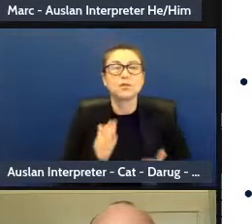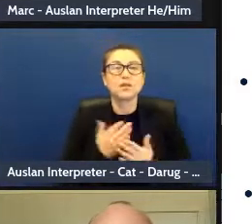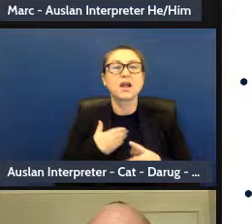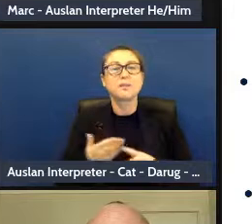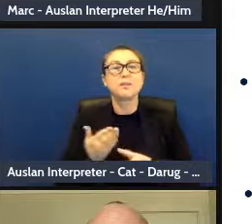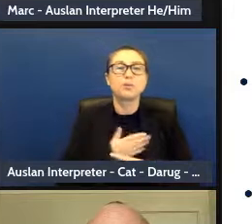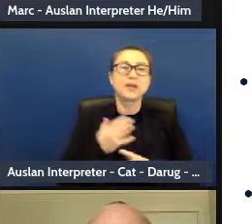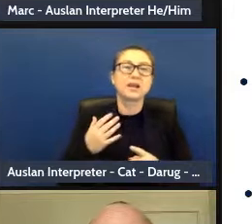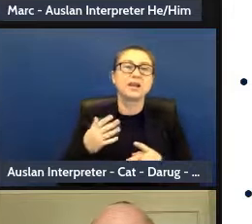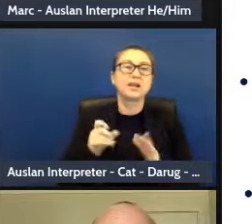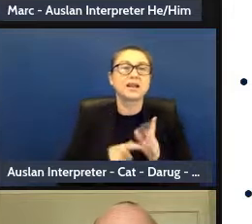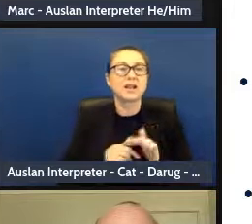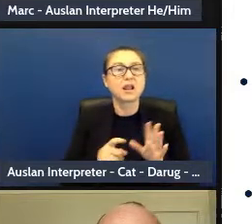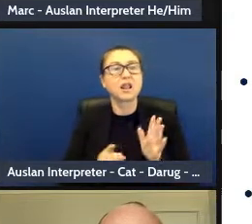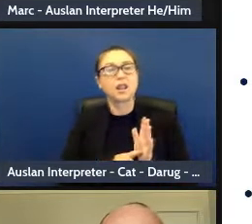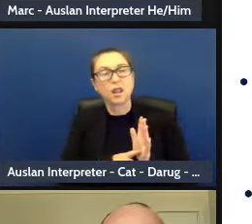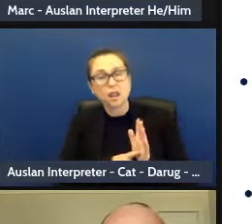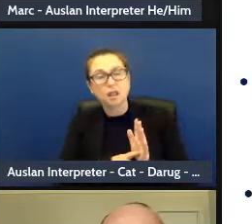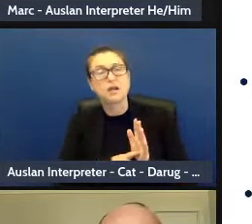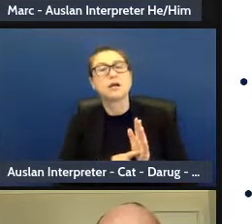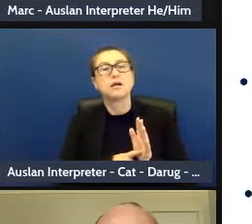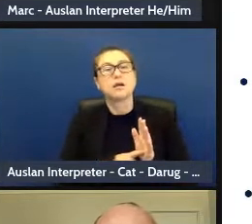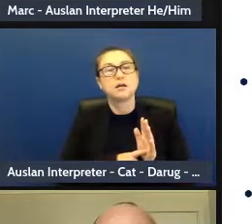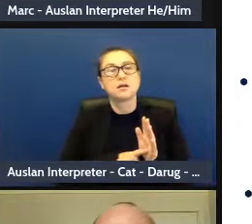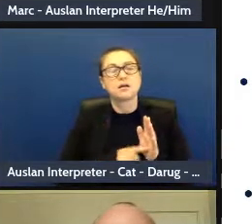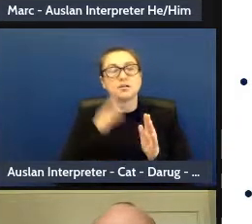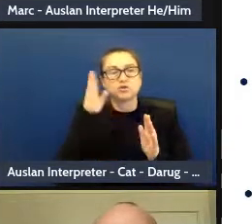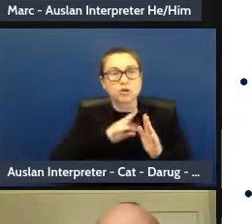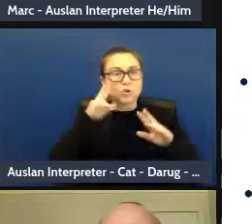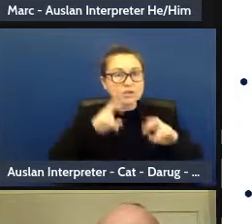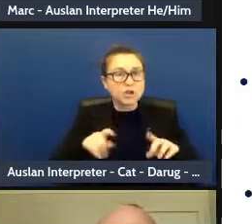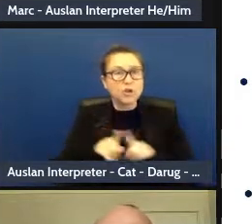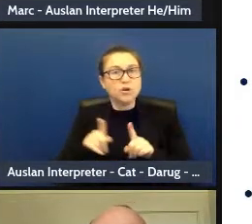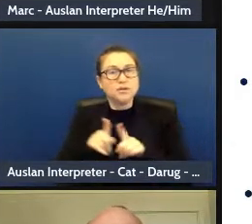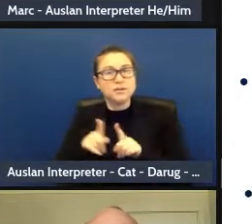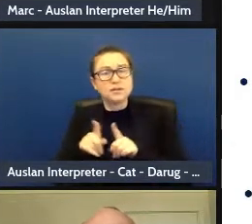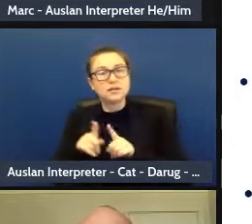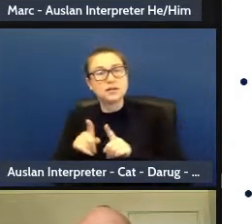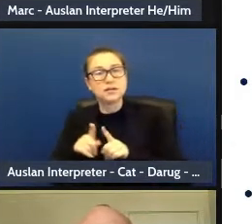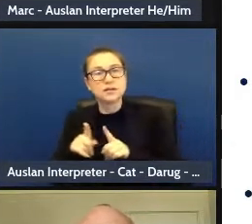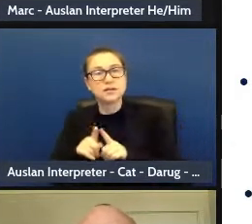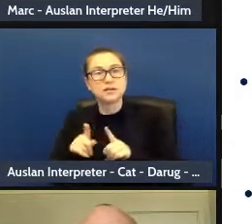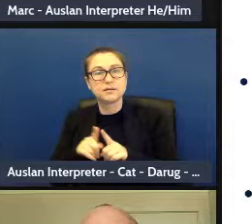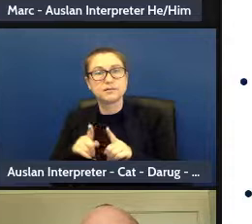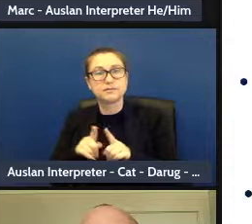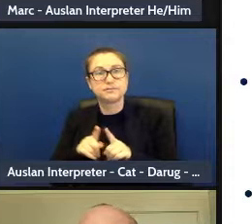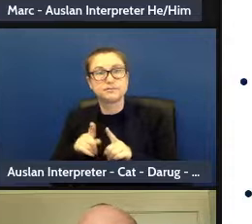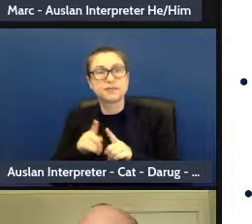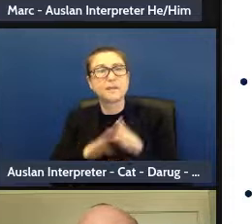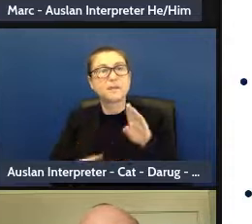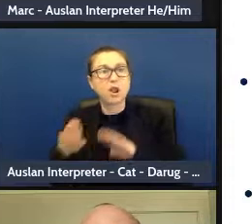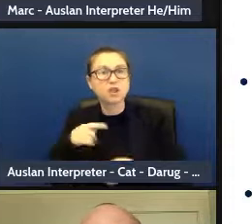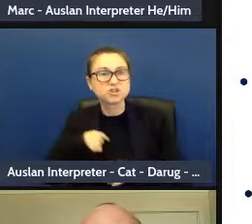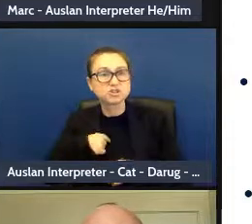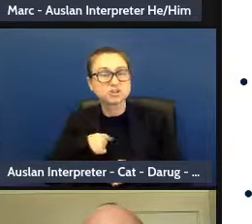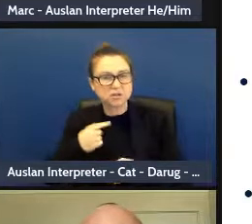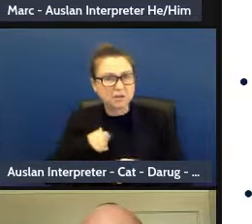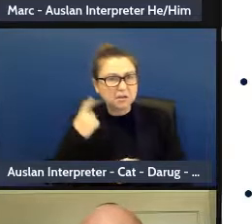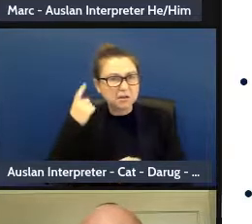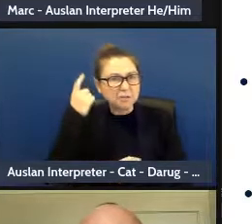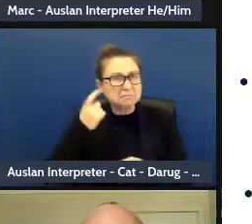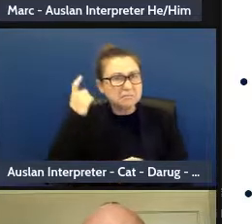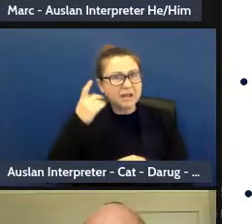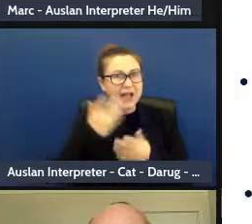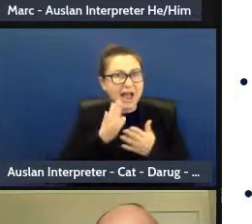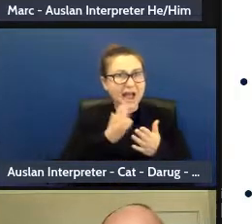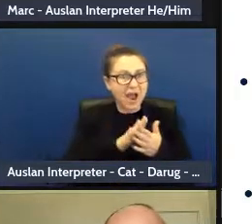stroke researcher and a vascular biologist. And as I said before, I'm interested in how the pipes interact with the wires.